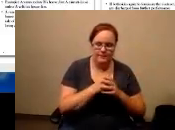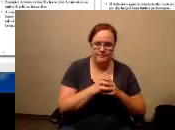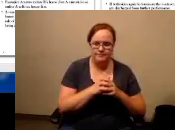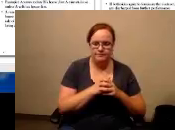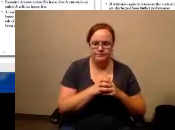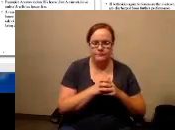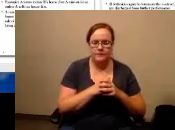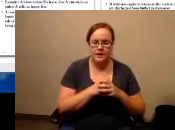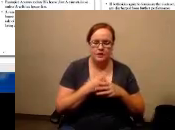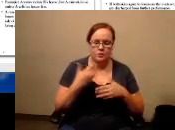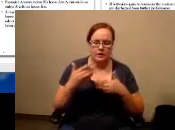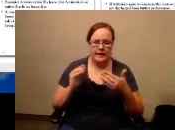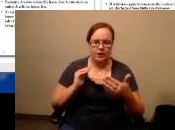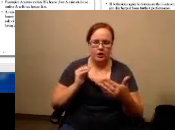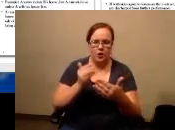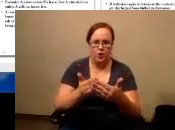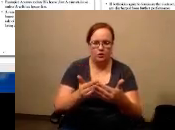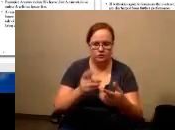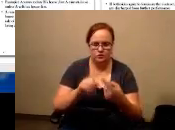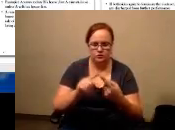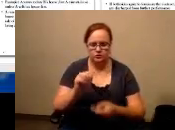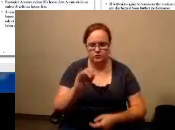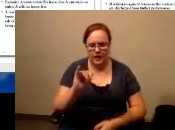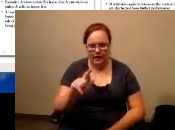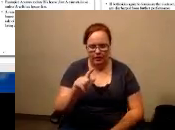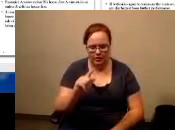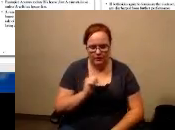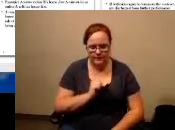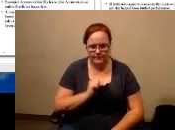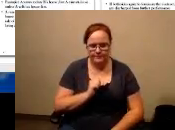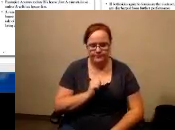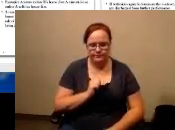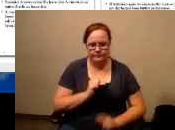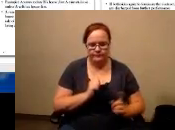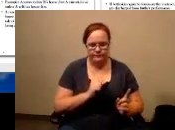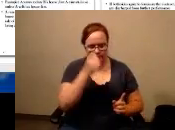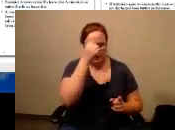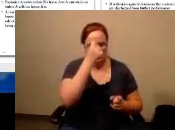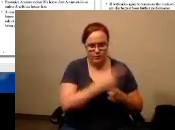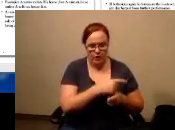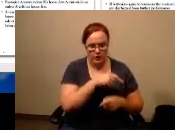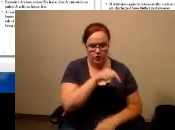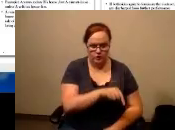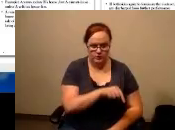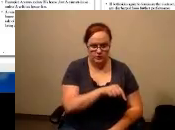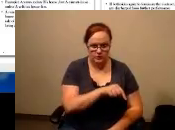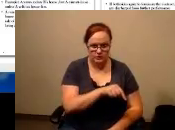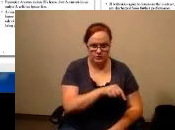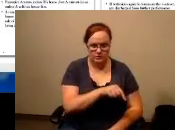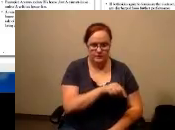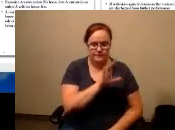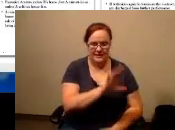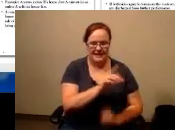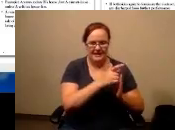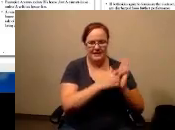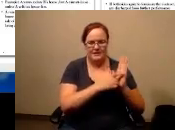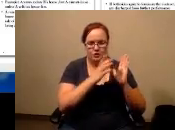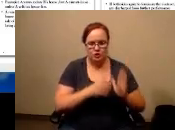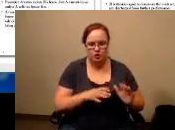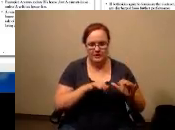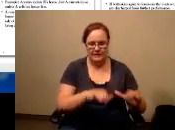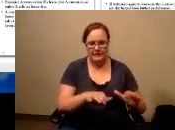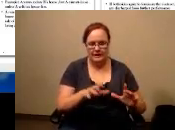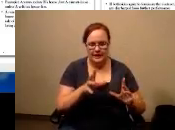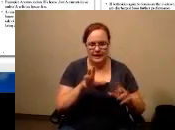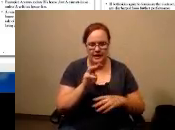towards trial, and the brother, his attorney, filed a motion for summary